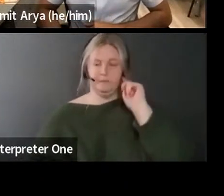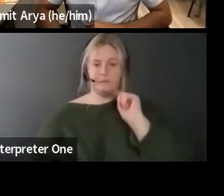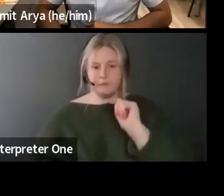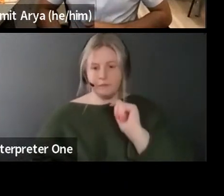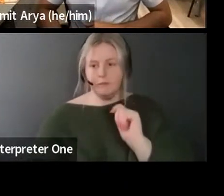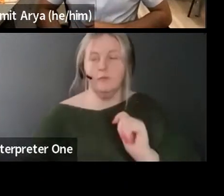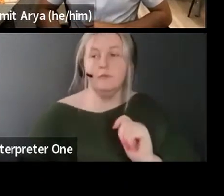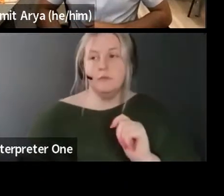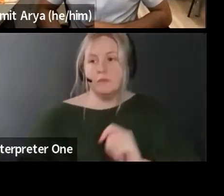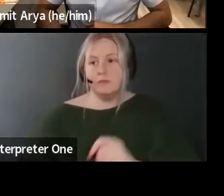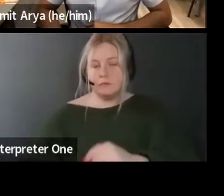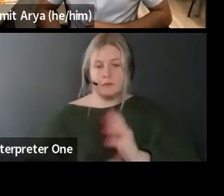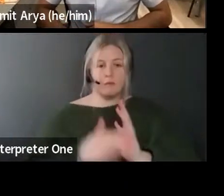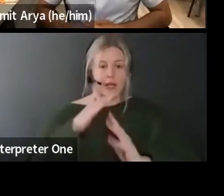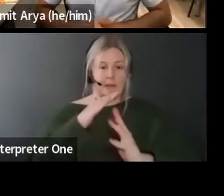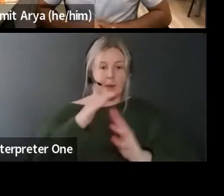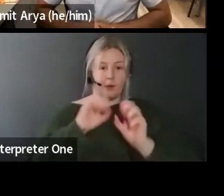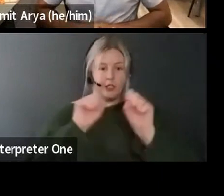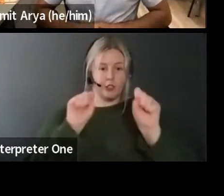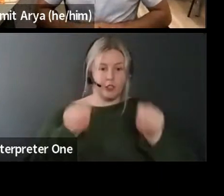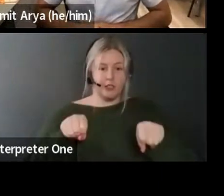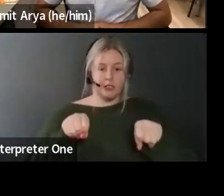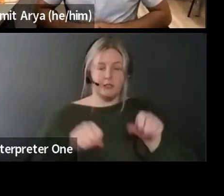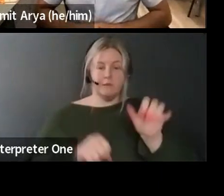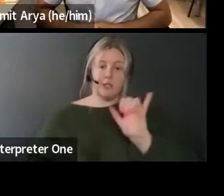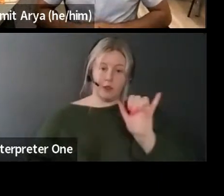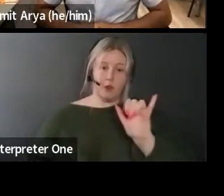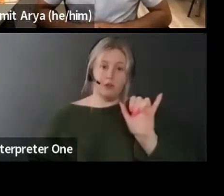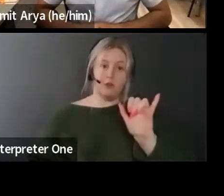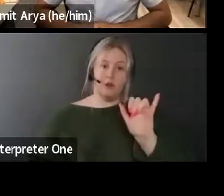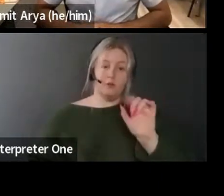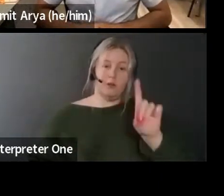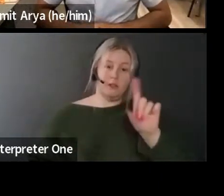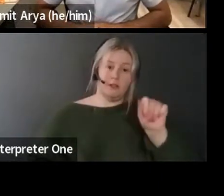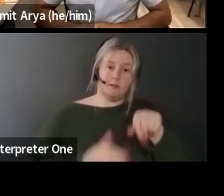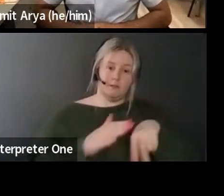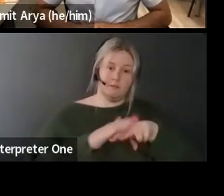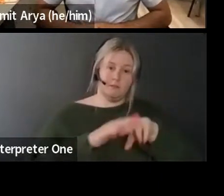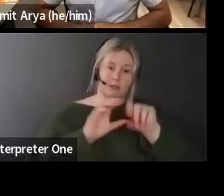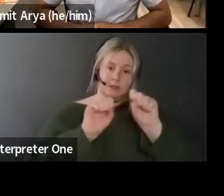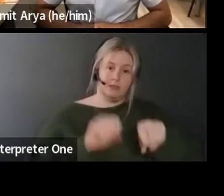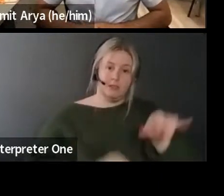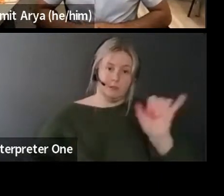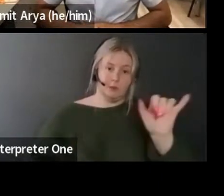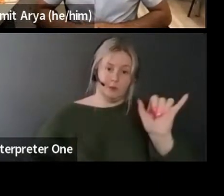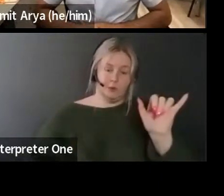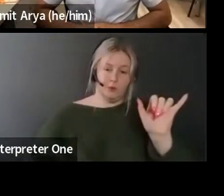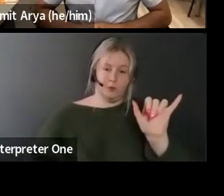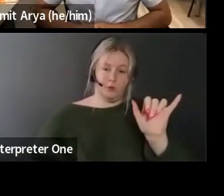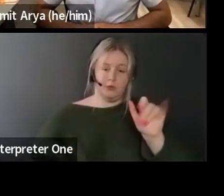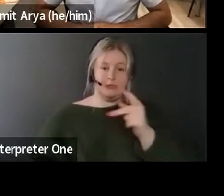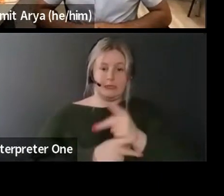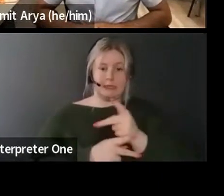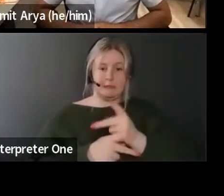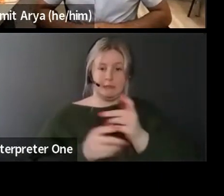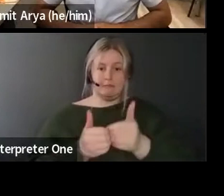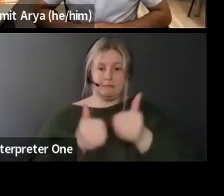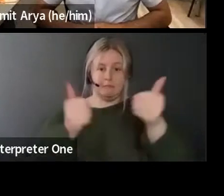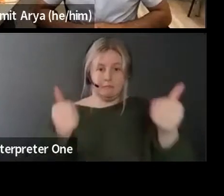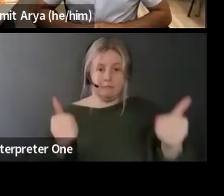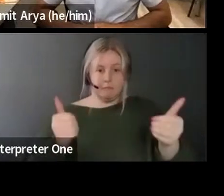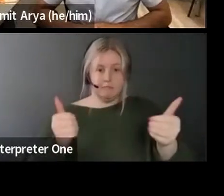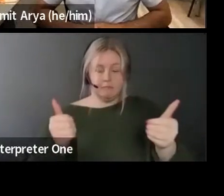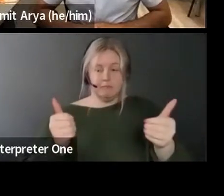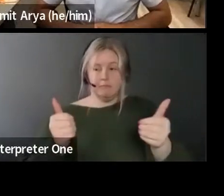how like the immigration system is an ableist system too, how it like keeps people away from the settler colony, from